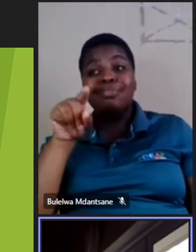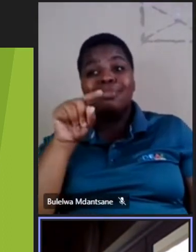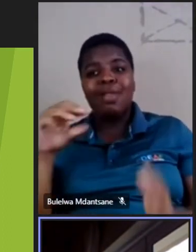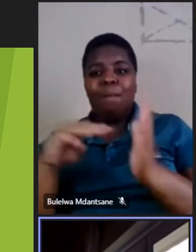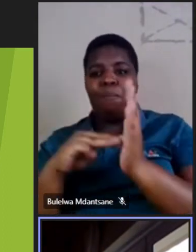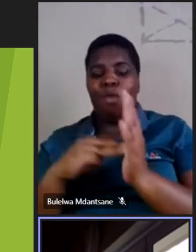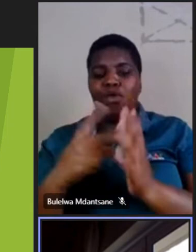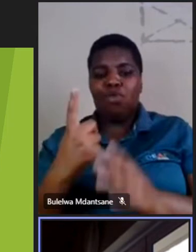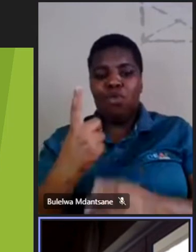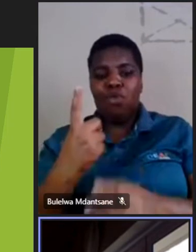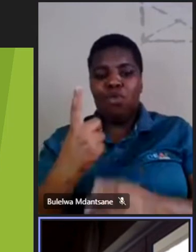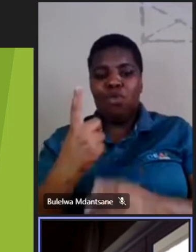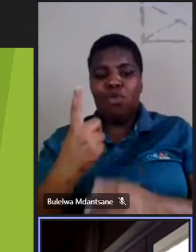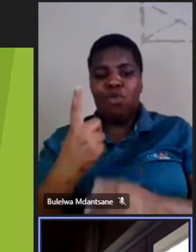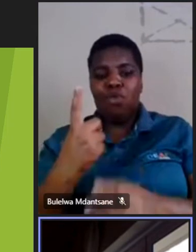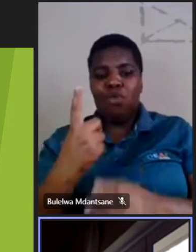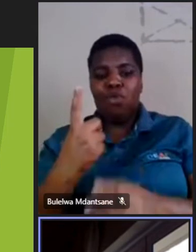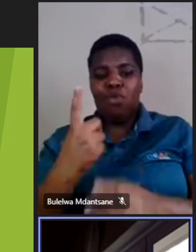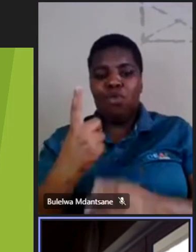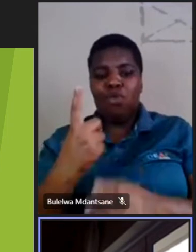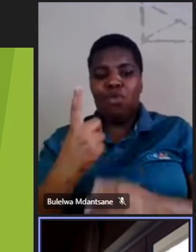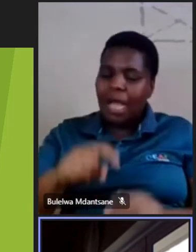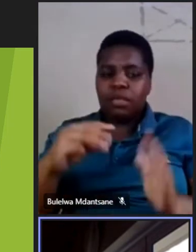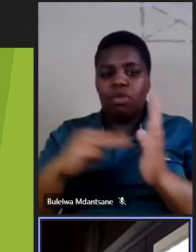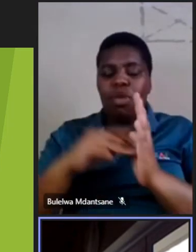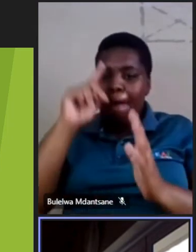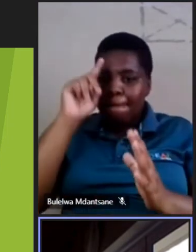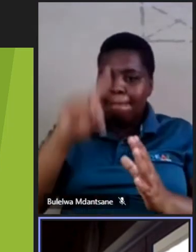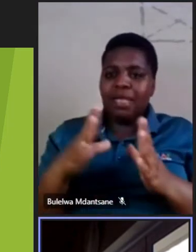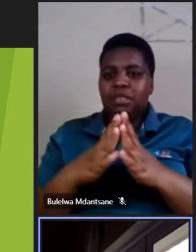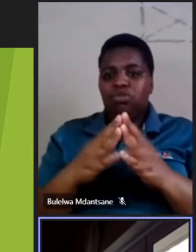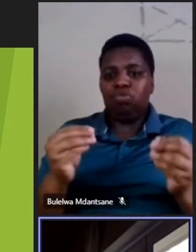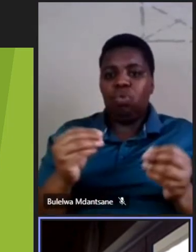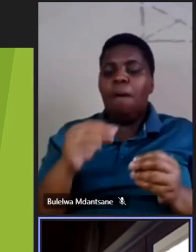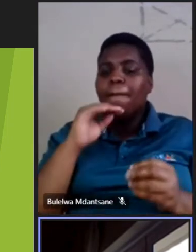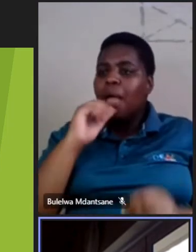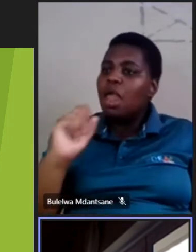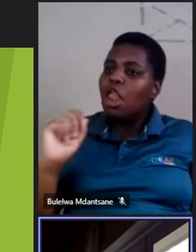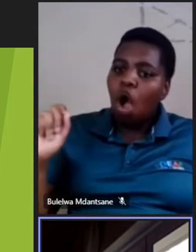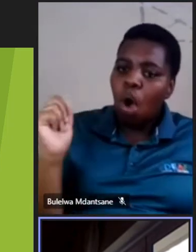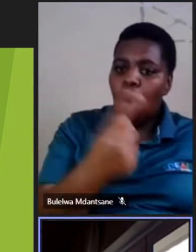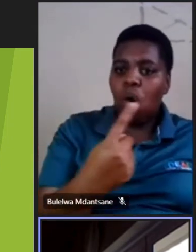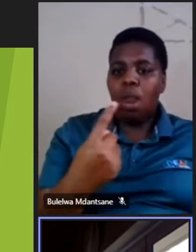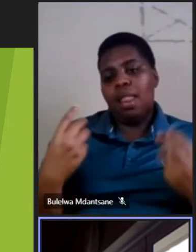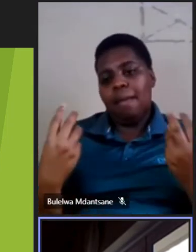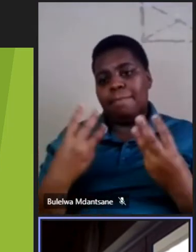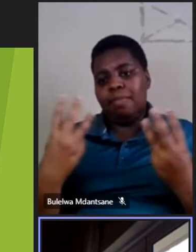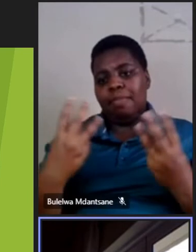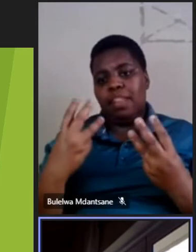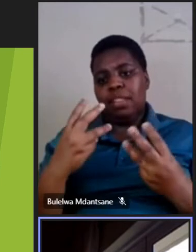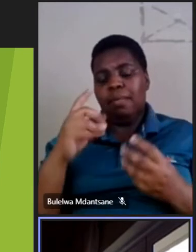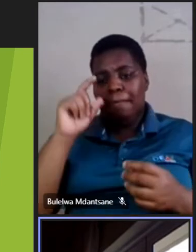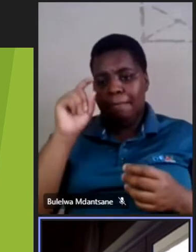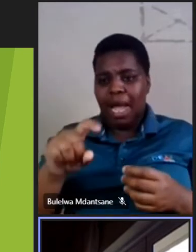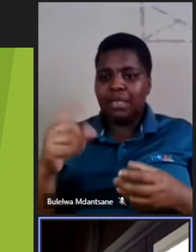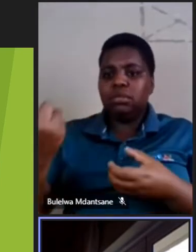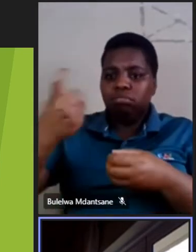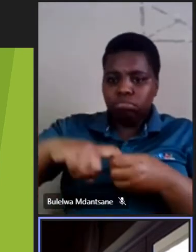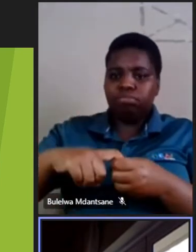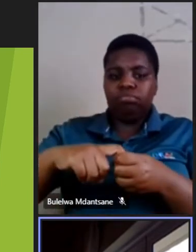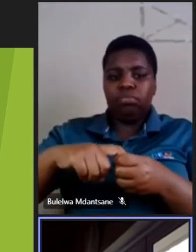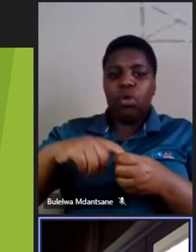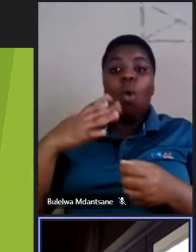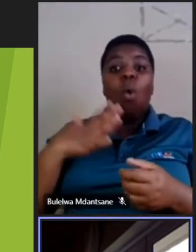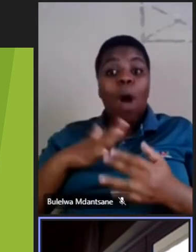a compulsory module that needs to be completed by everyone who wants to access